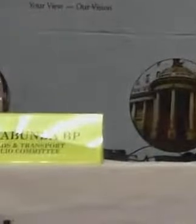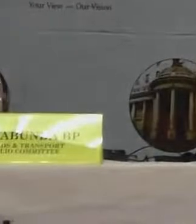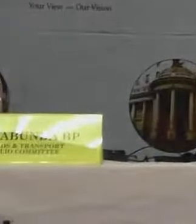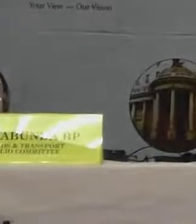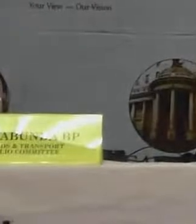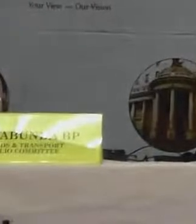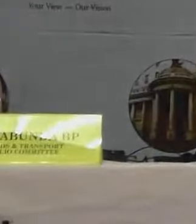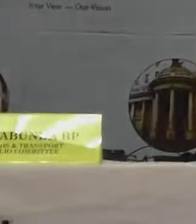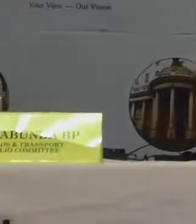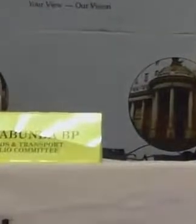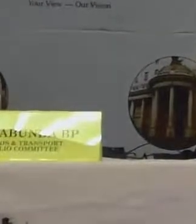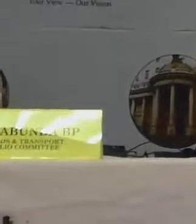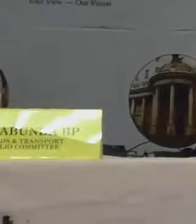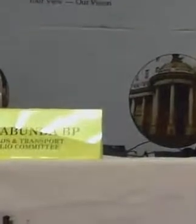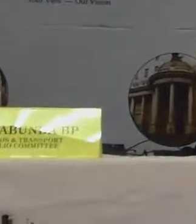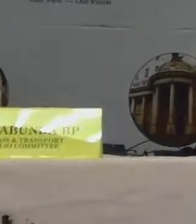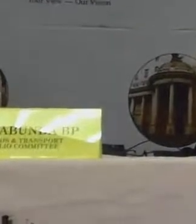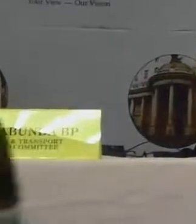the report.